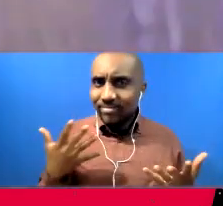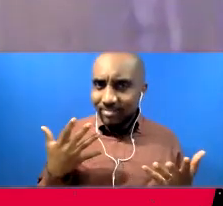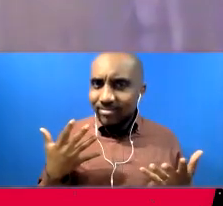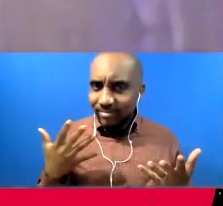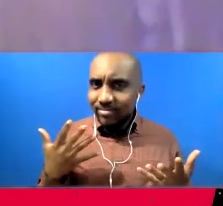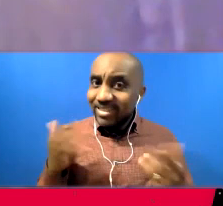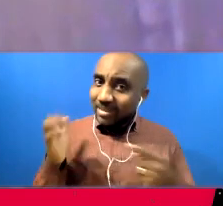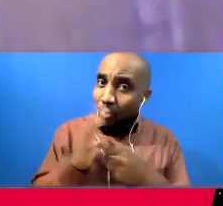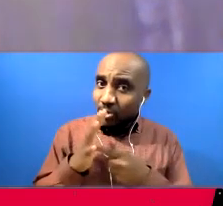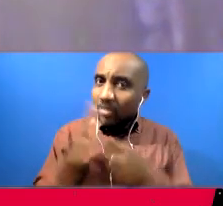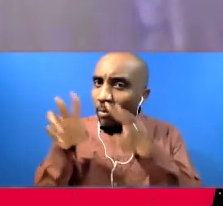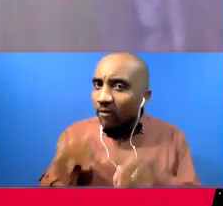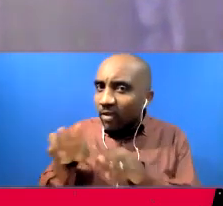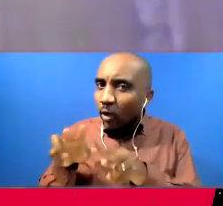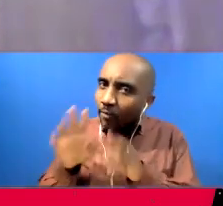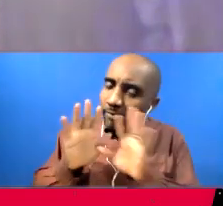one, for those of you who've seen it.